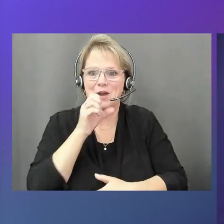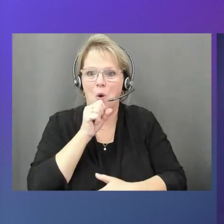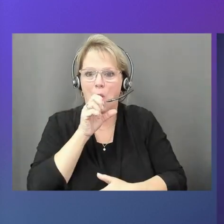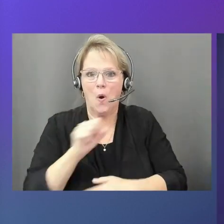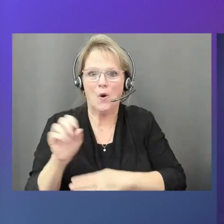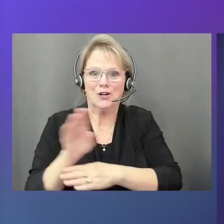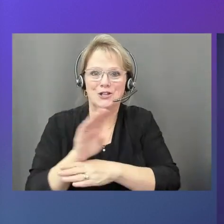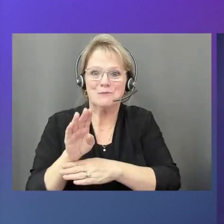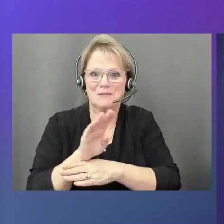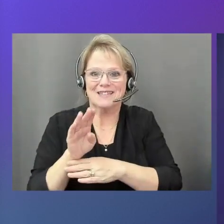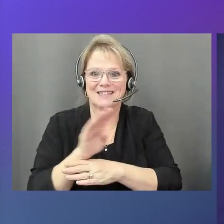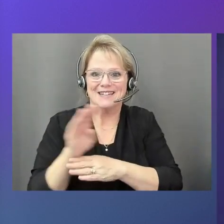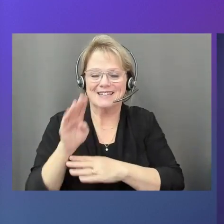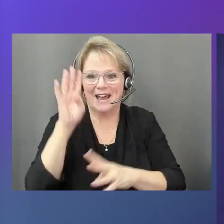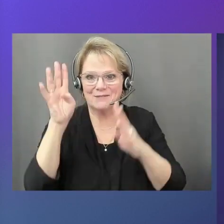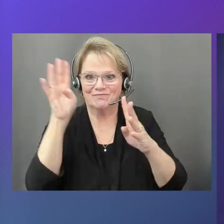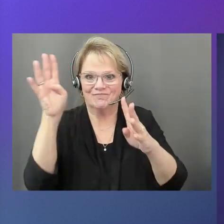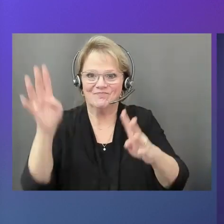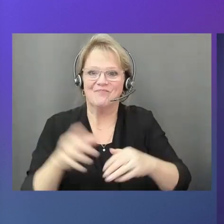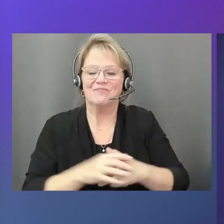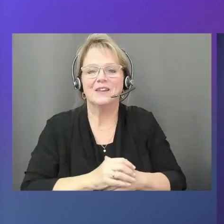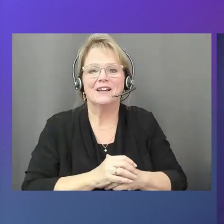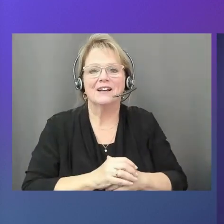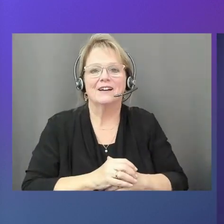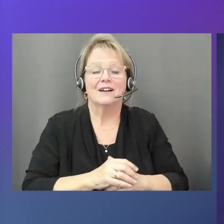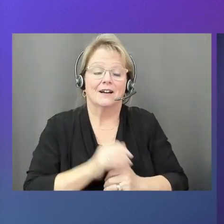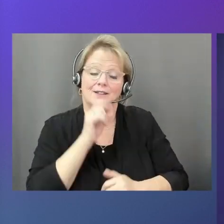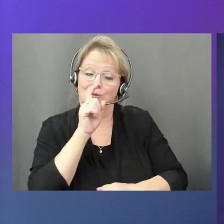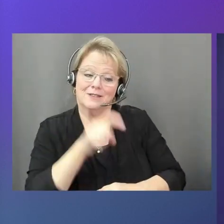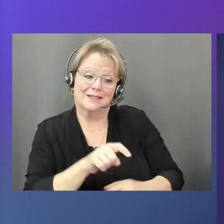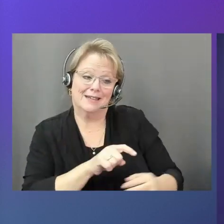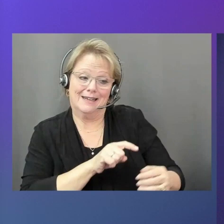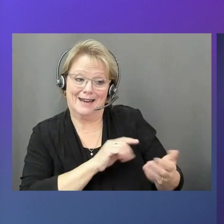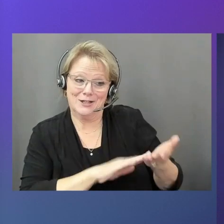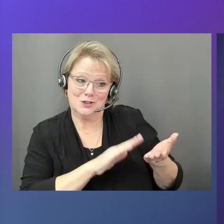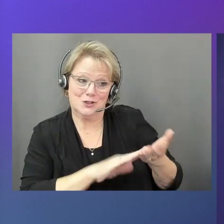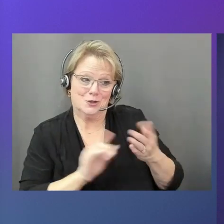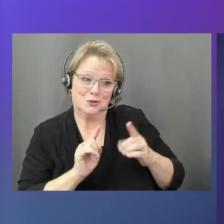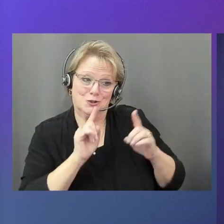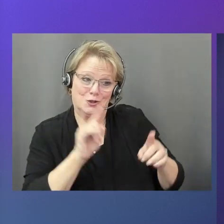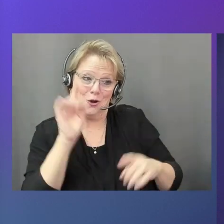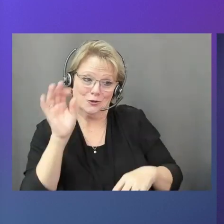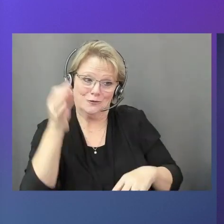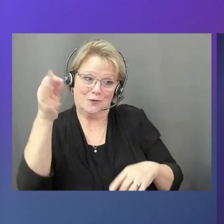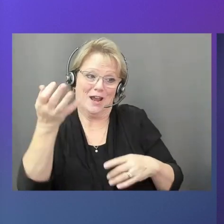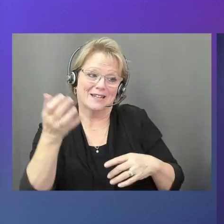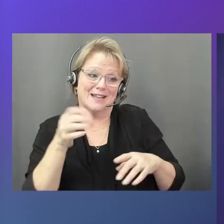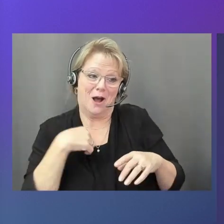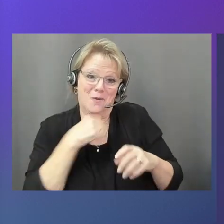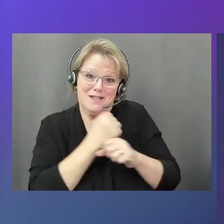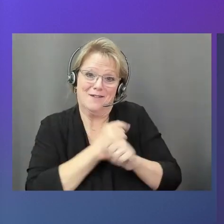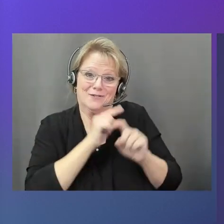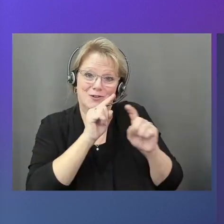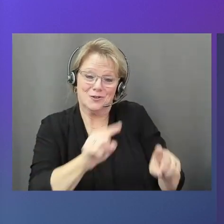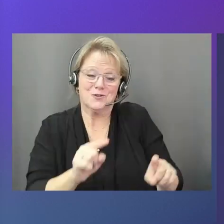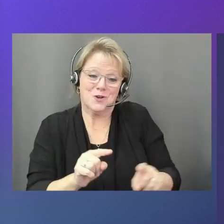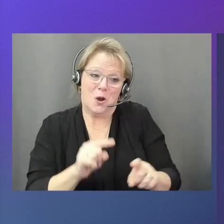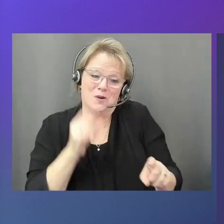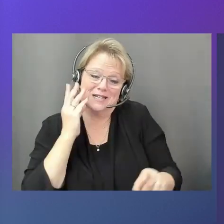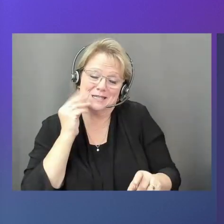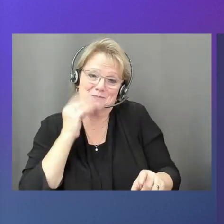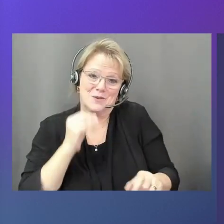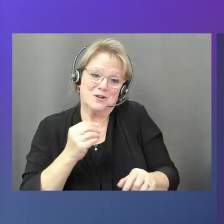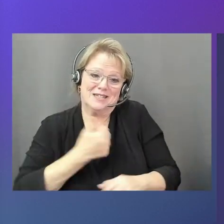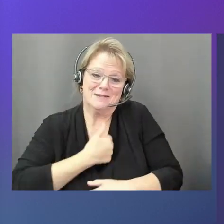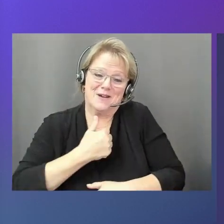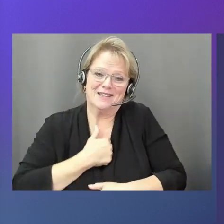That sounds awesome. I don't need an excuse to go to France. I would love to go catch a match there and experience this firsthand. Akshata, thank you so much for joining us